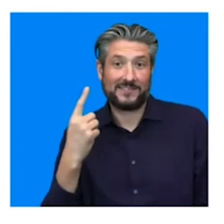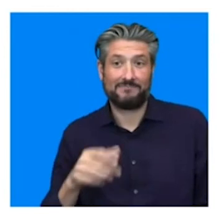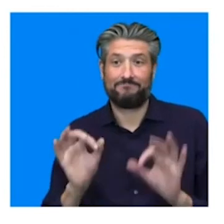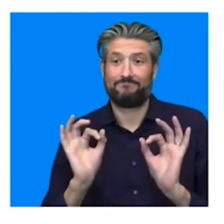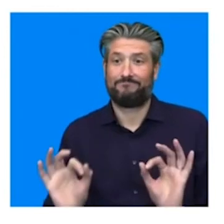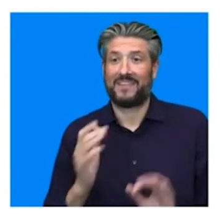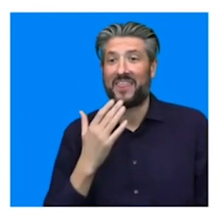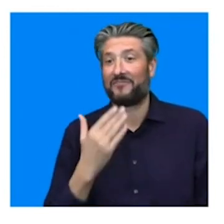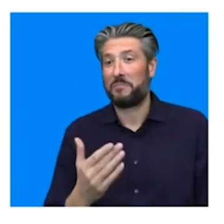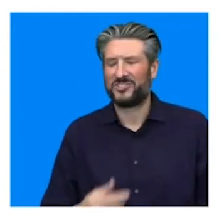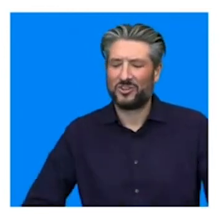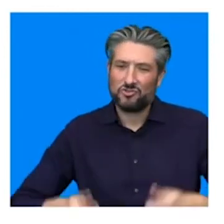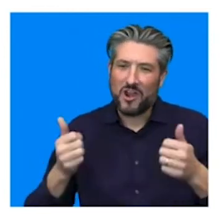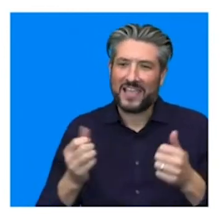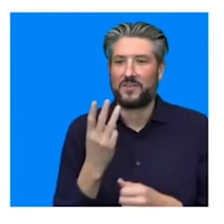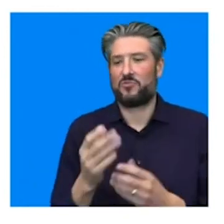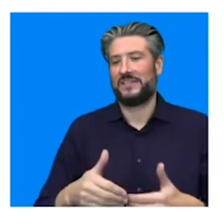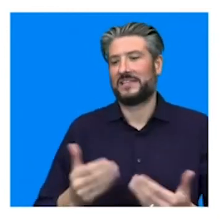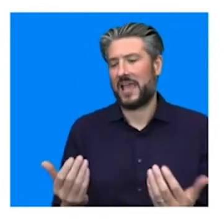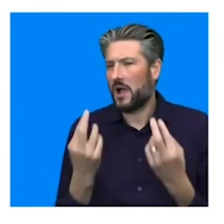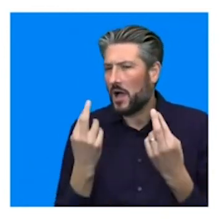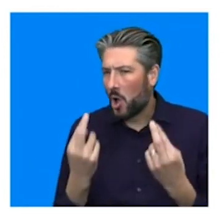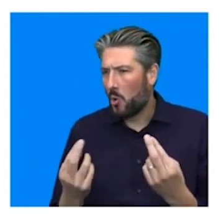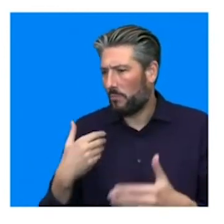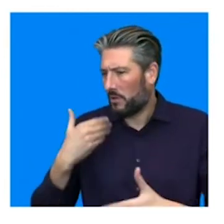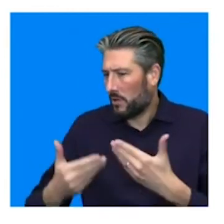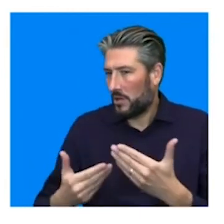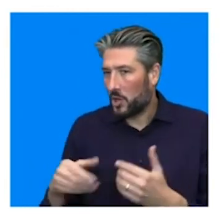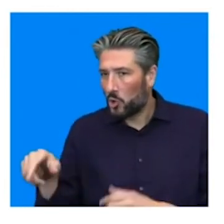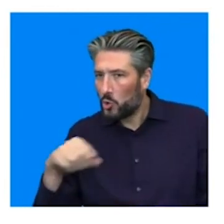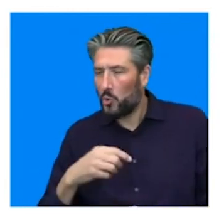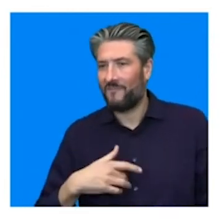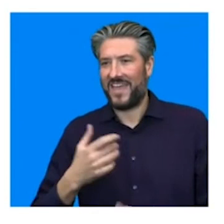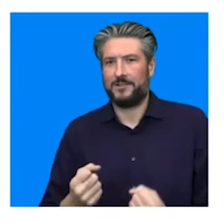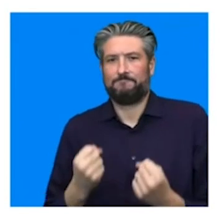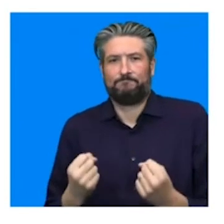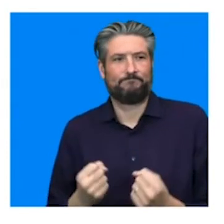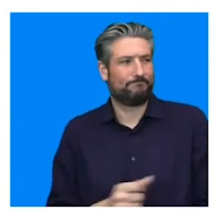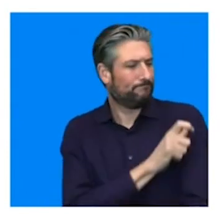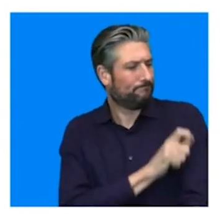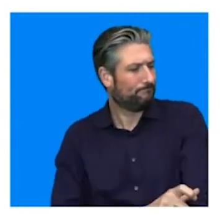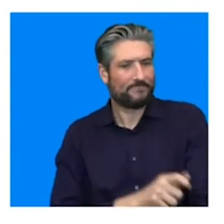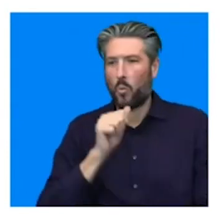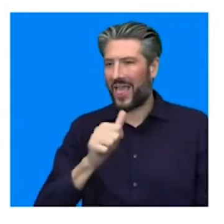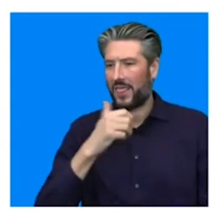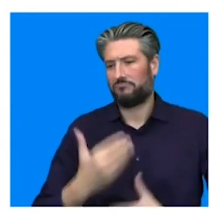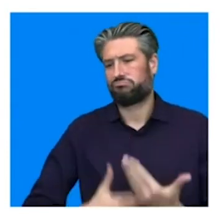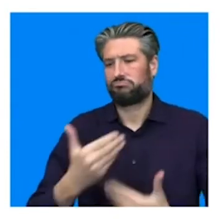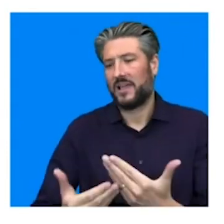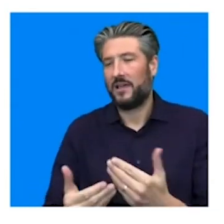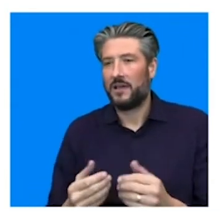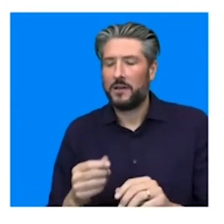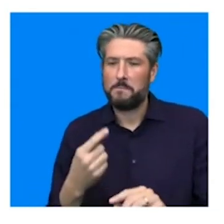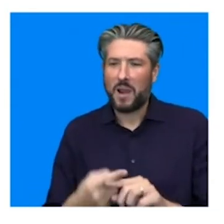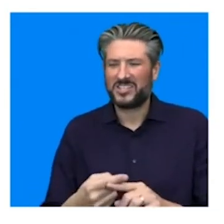great 3 days. I do hope that what we've done is galvanise people, give you inspiration and ideas, of course skills and knowledge as well. But I think the whole